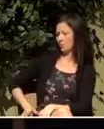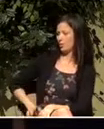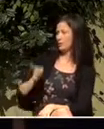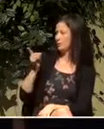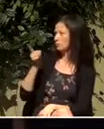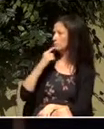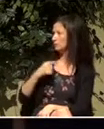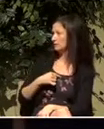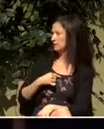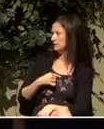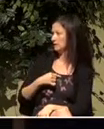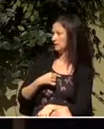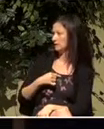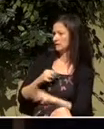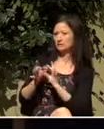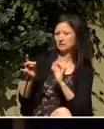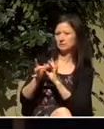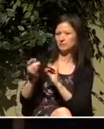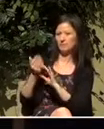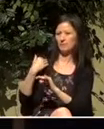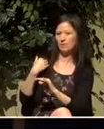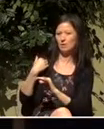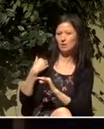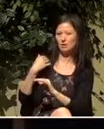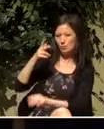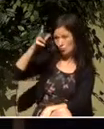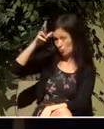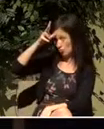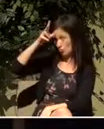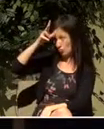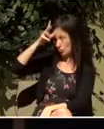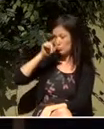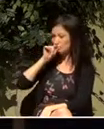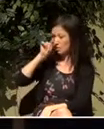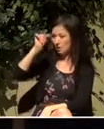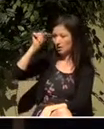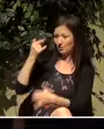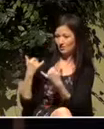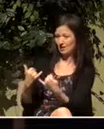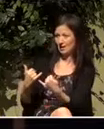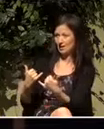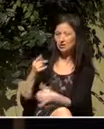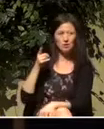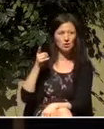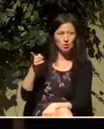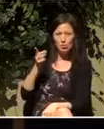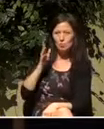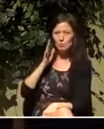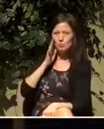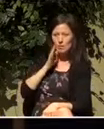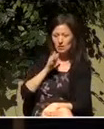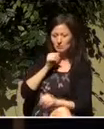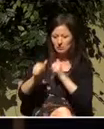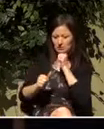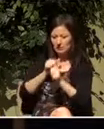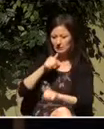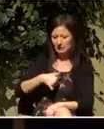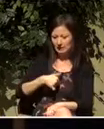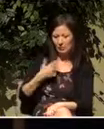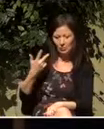spoken to him. "Before the rooster crows today, you will disown me 3